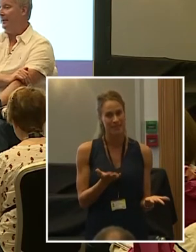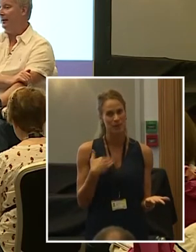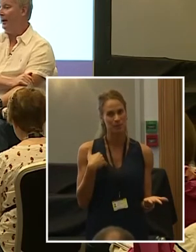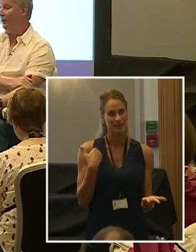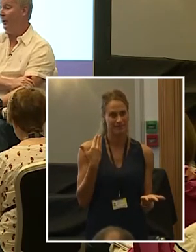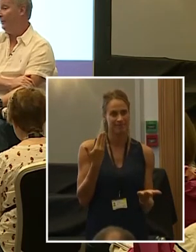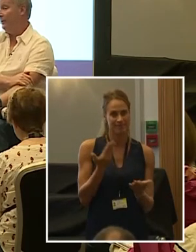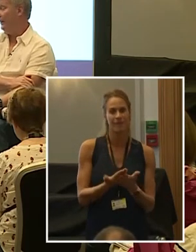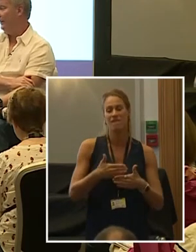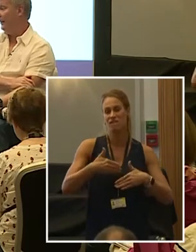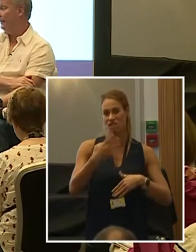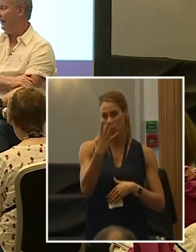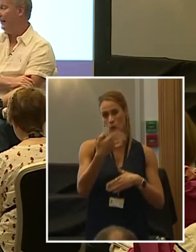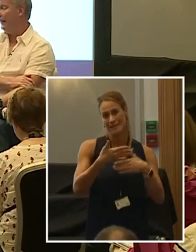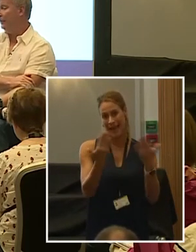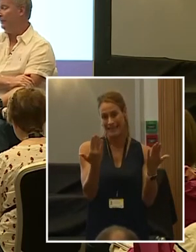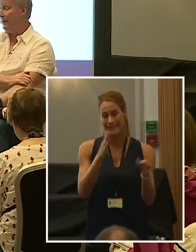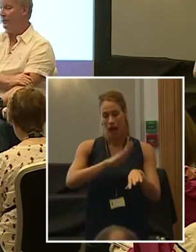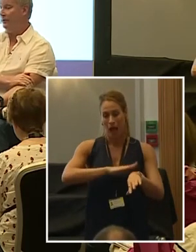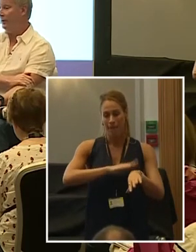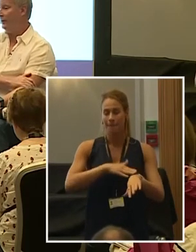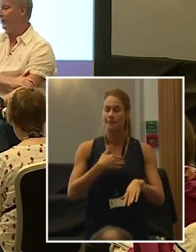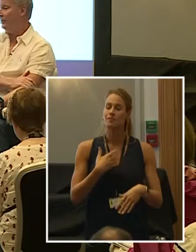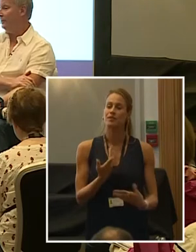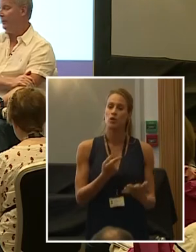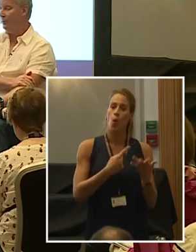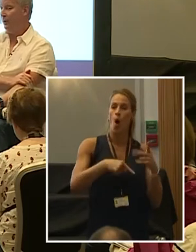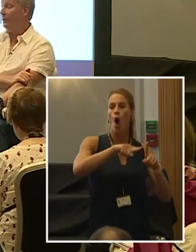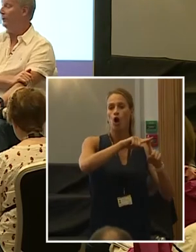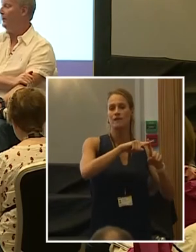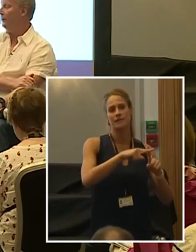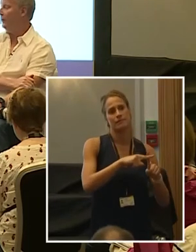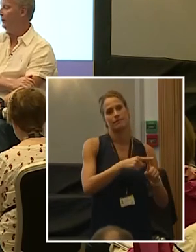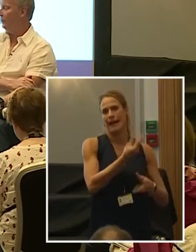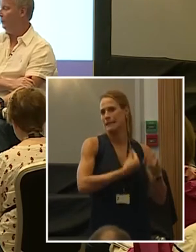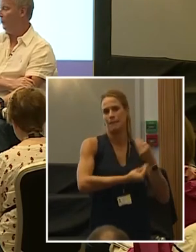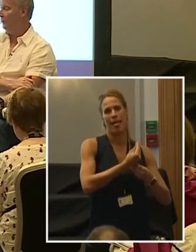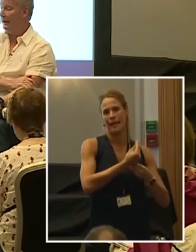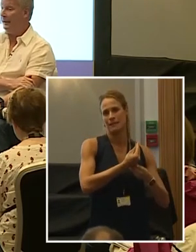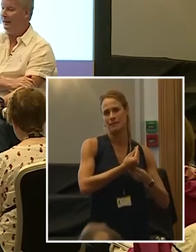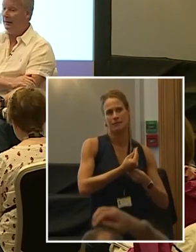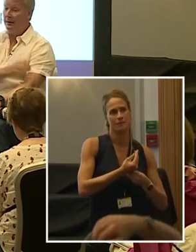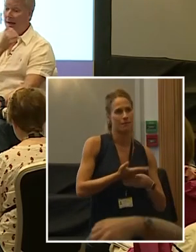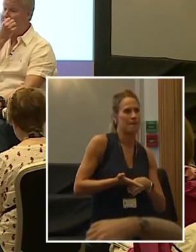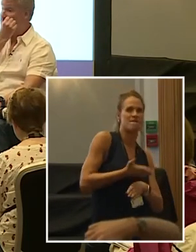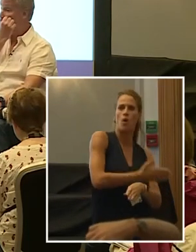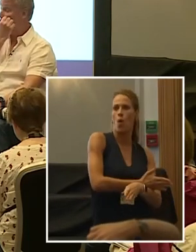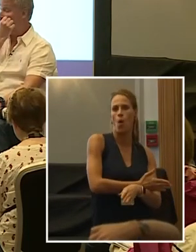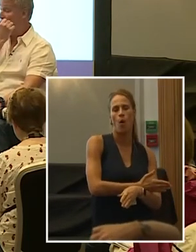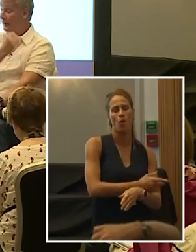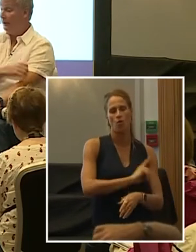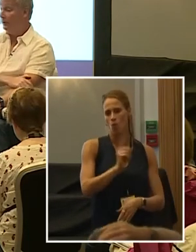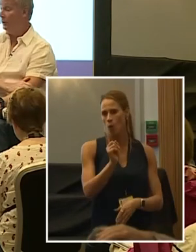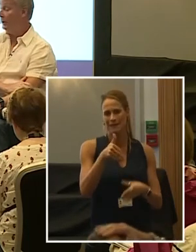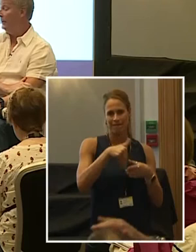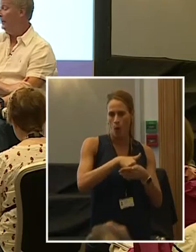that it would actually take that amount of time. So I was, I'd had all the information from Oxford. I was pre-warned about what would be needed, how much time